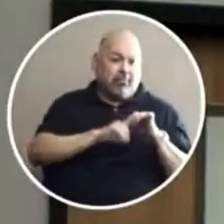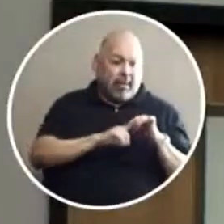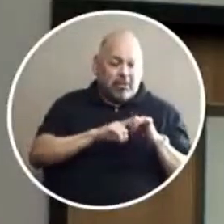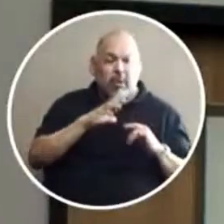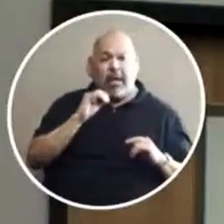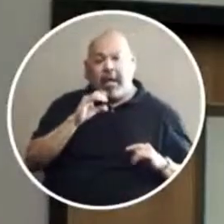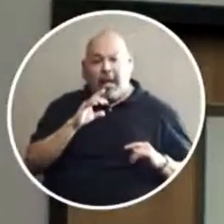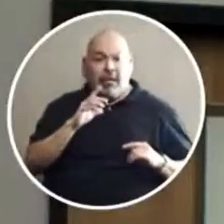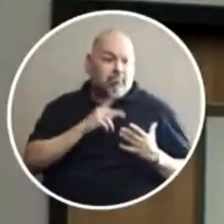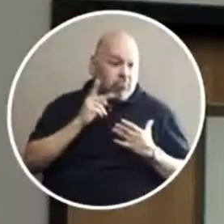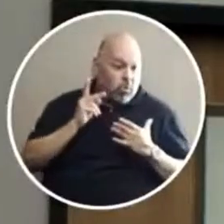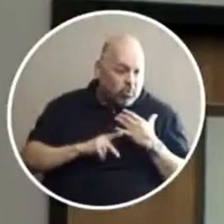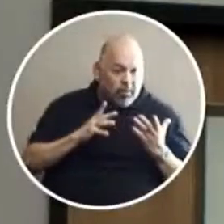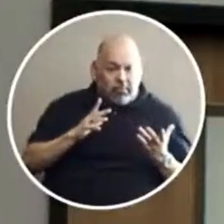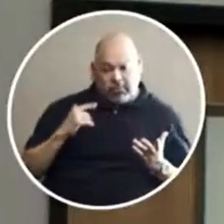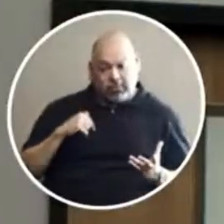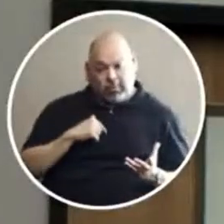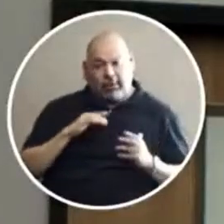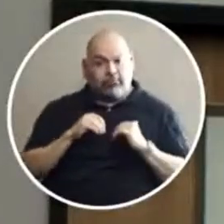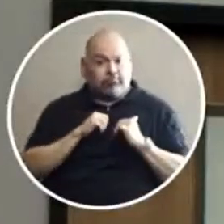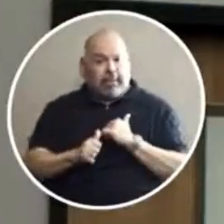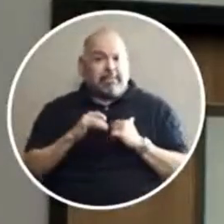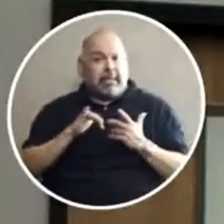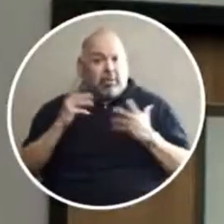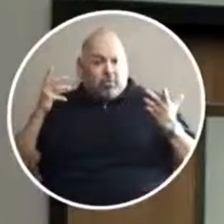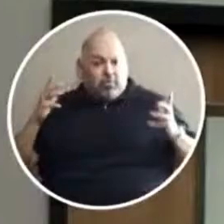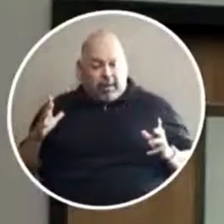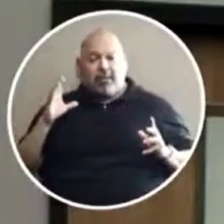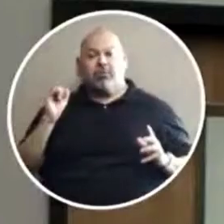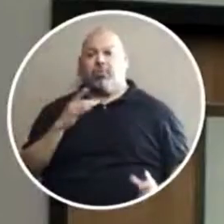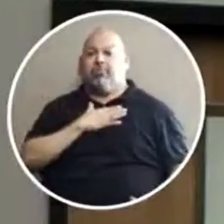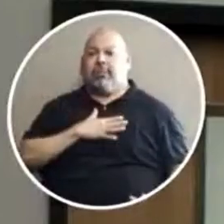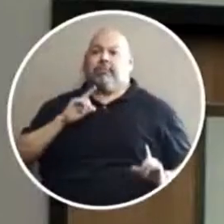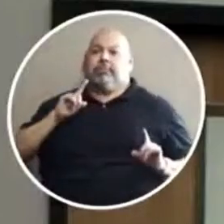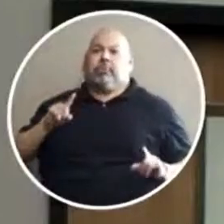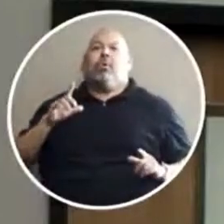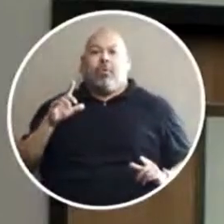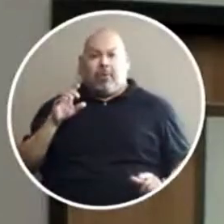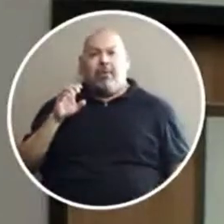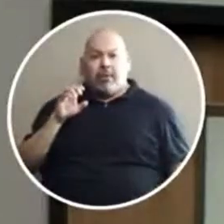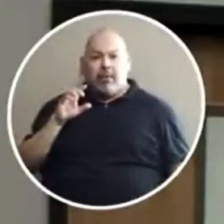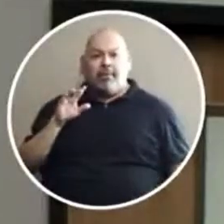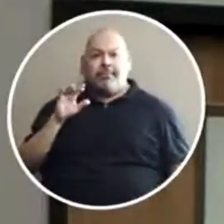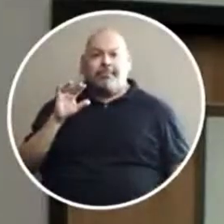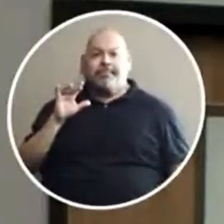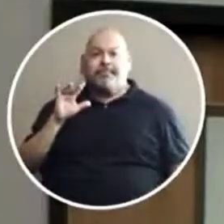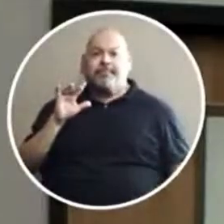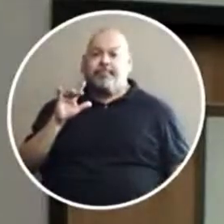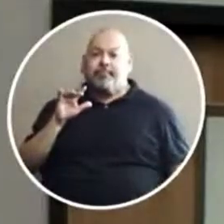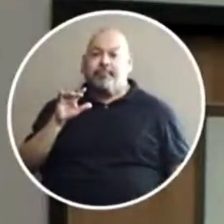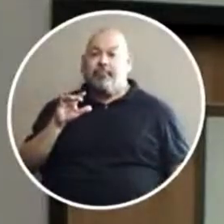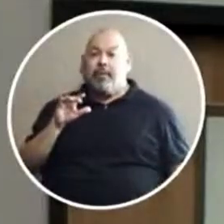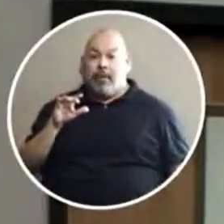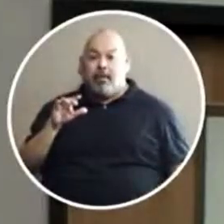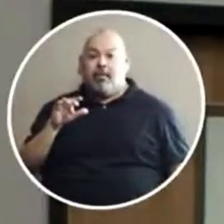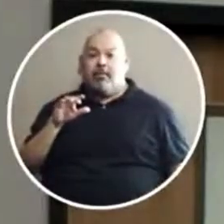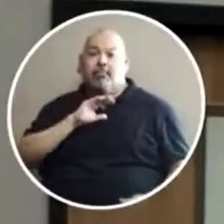Paso programs, so we've already surpassed that. So please go to the